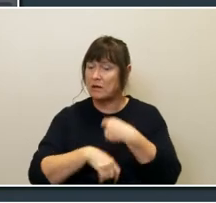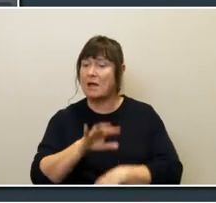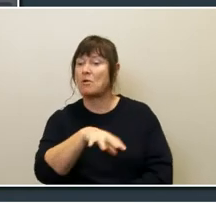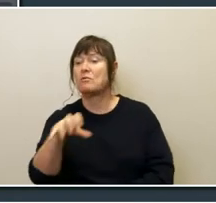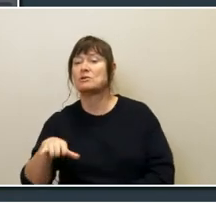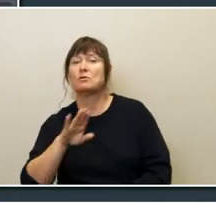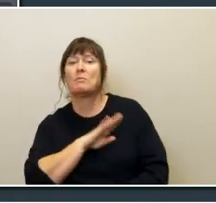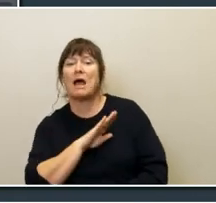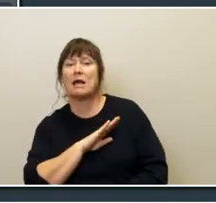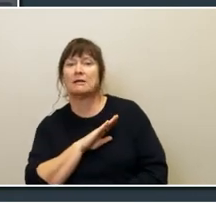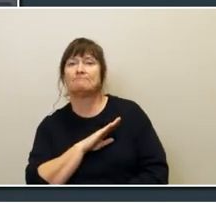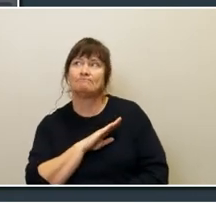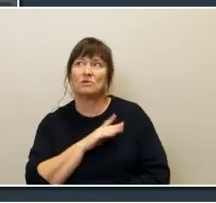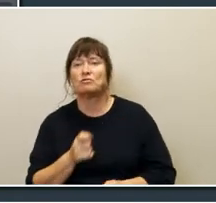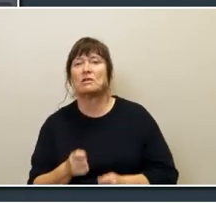possibilities.